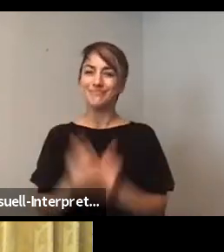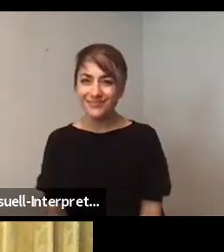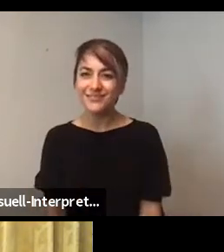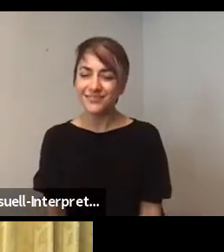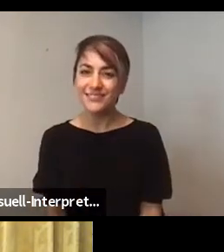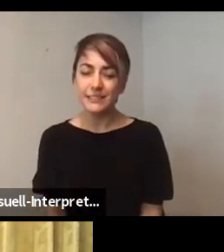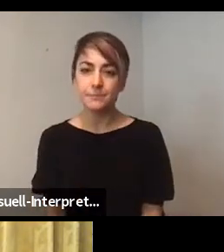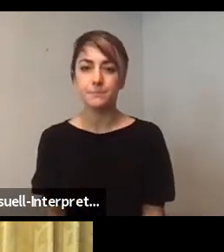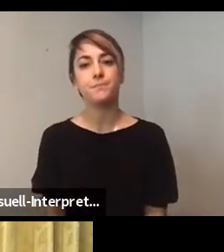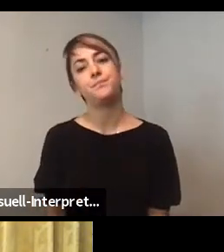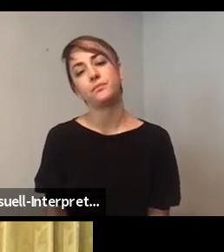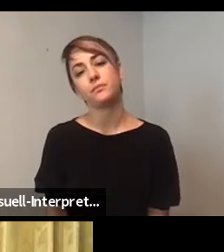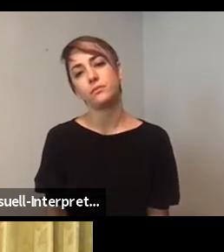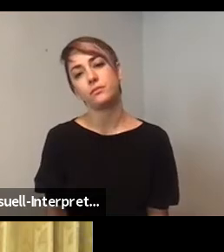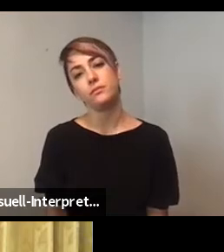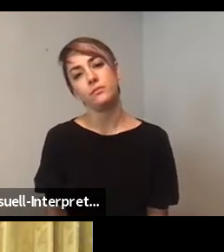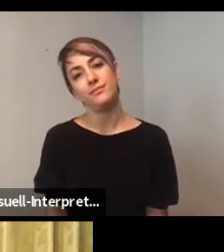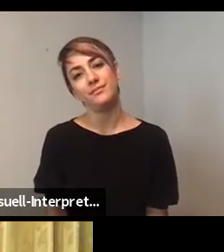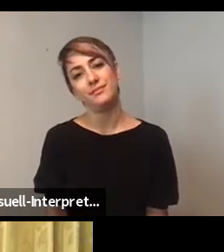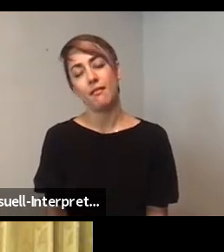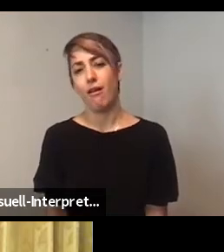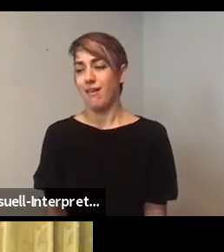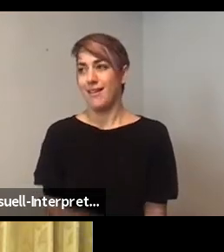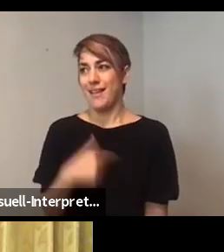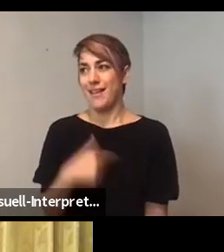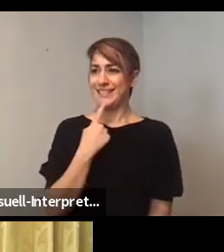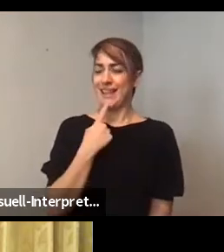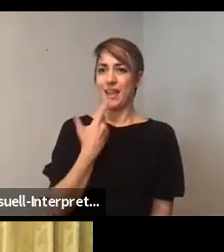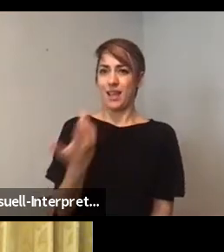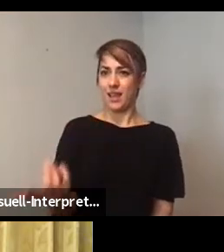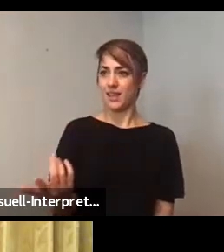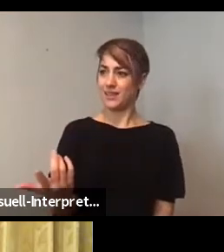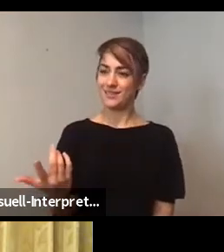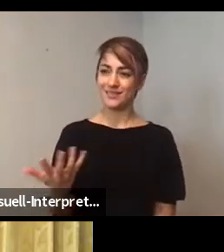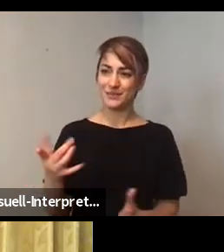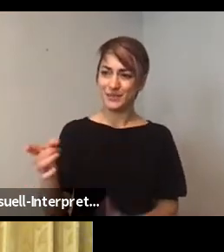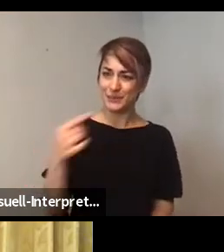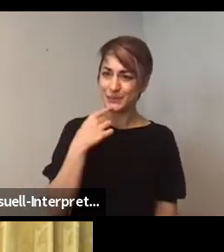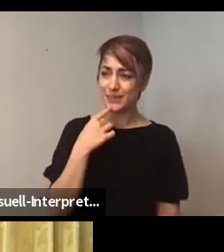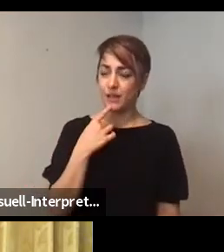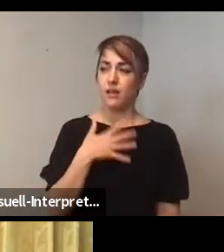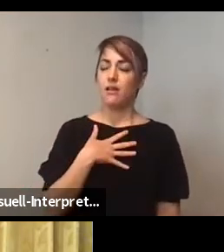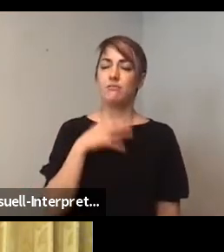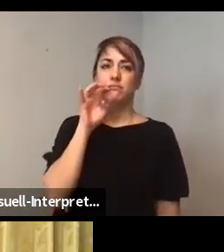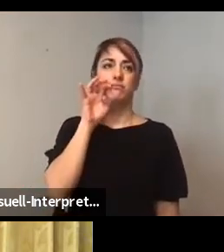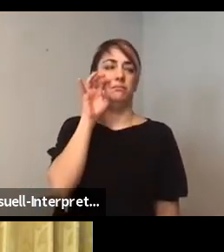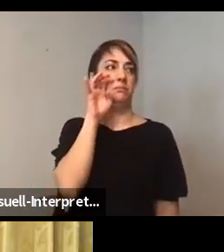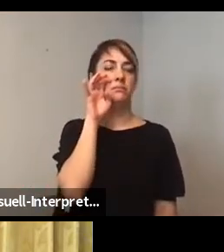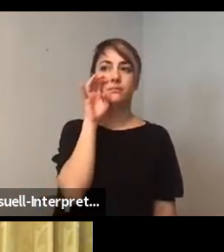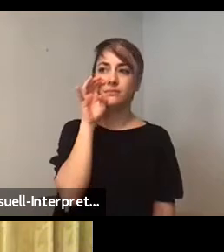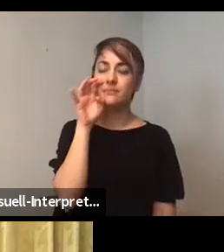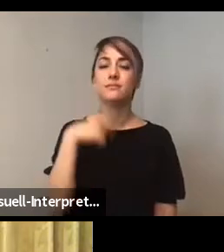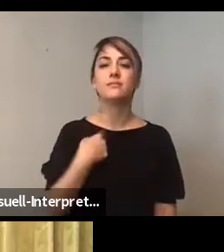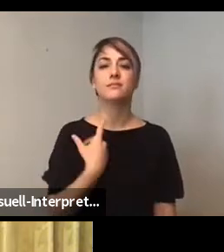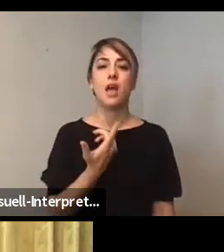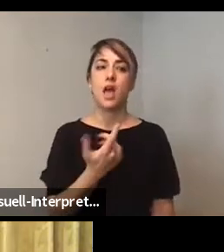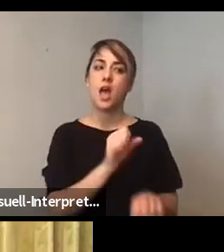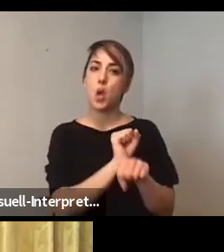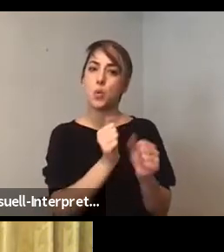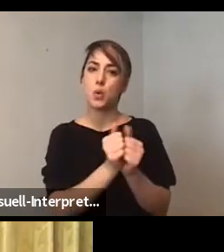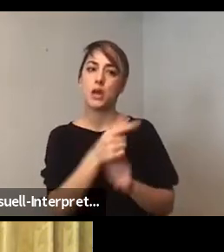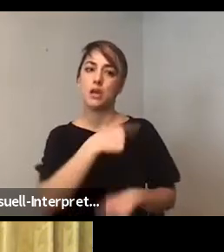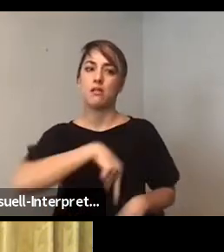I want to say that you just made me cry, really. I work with elderly population, and this is brilliant. A lot of things happen